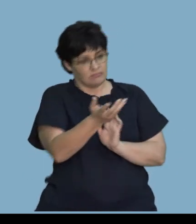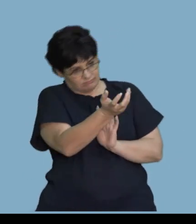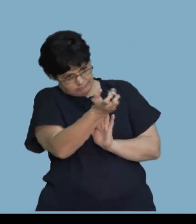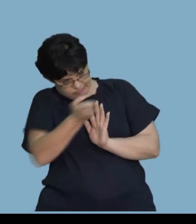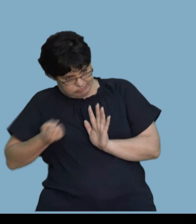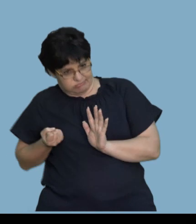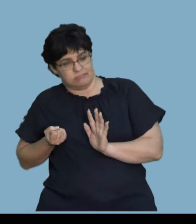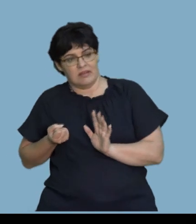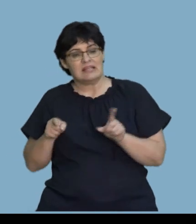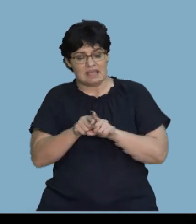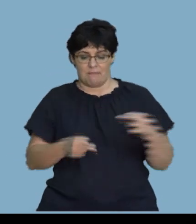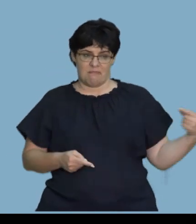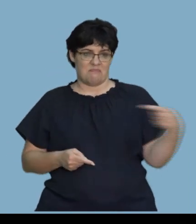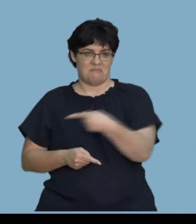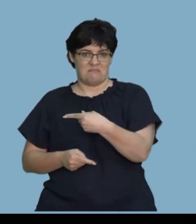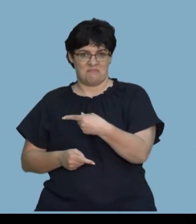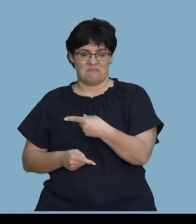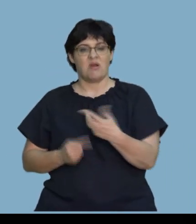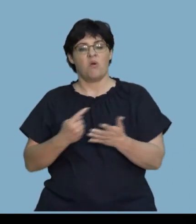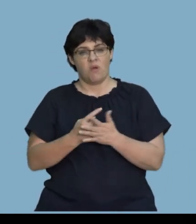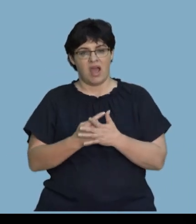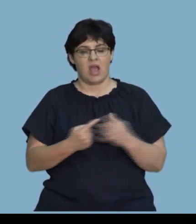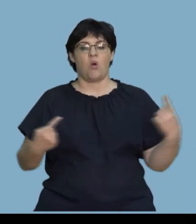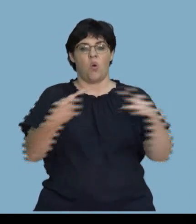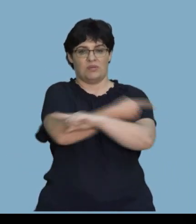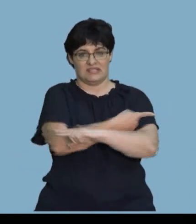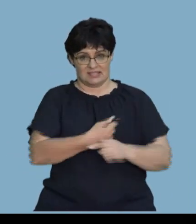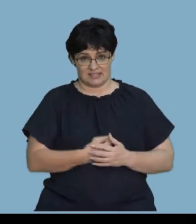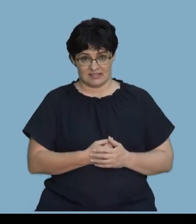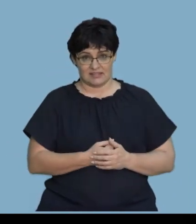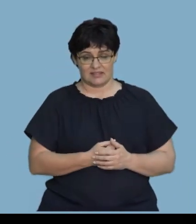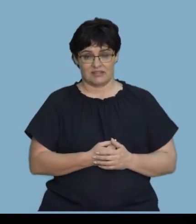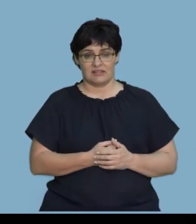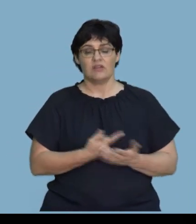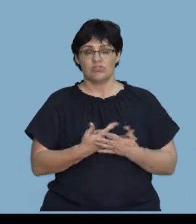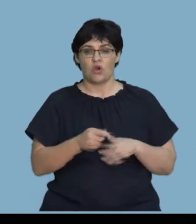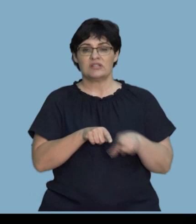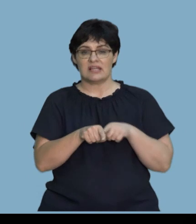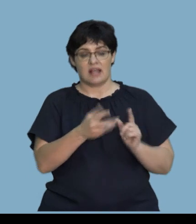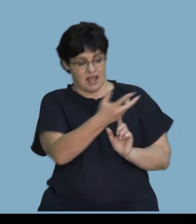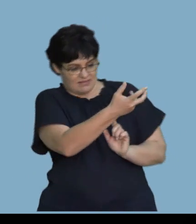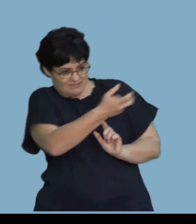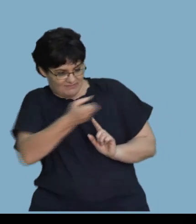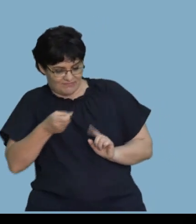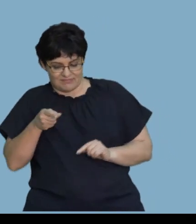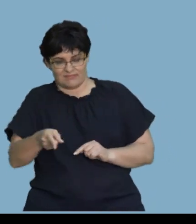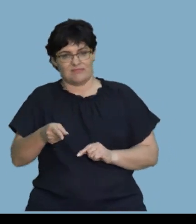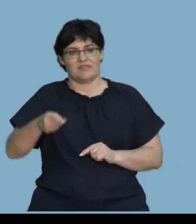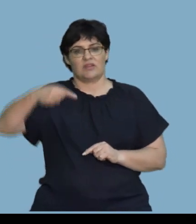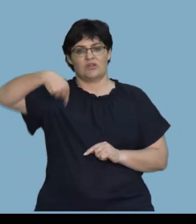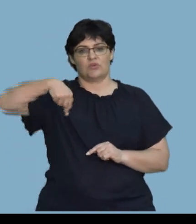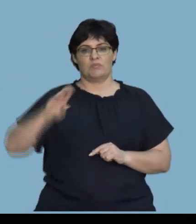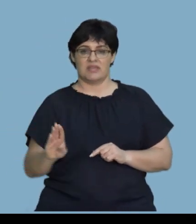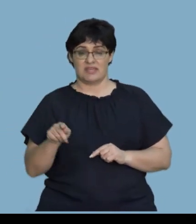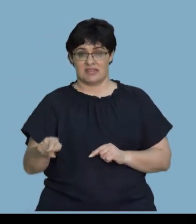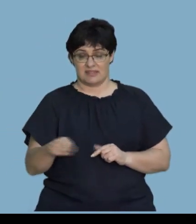QB in the same direction because they are opposite. So the test charge will be attracted towards